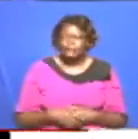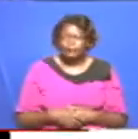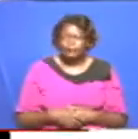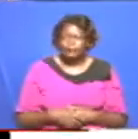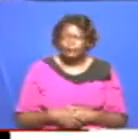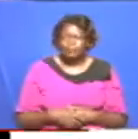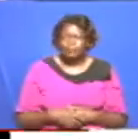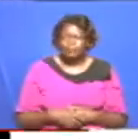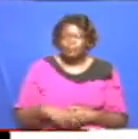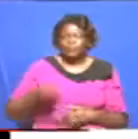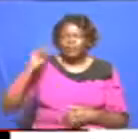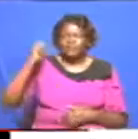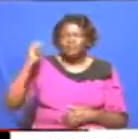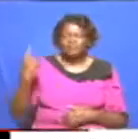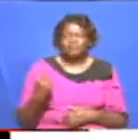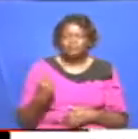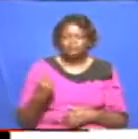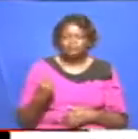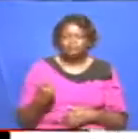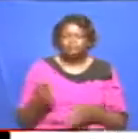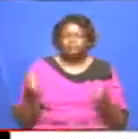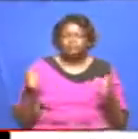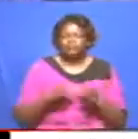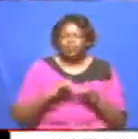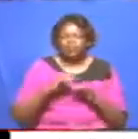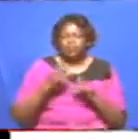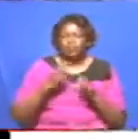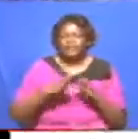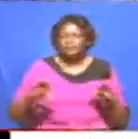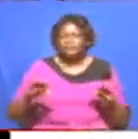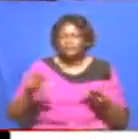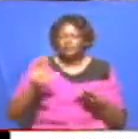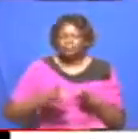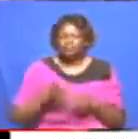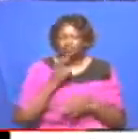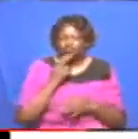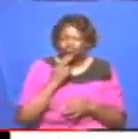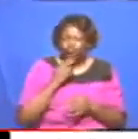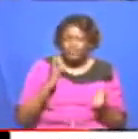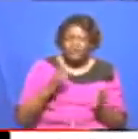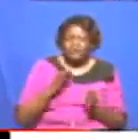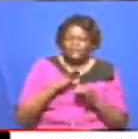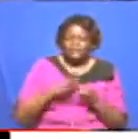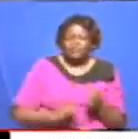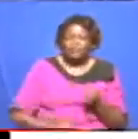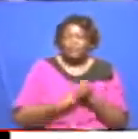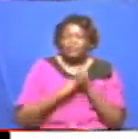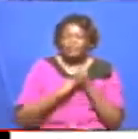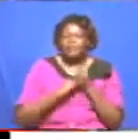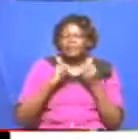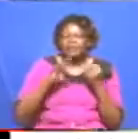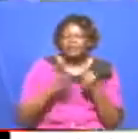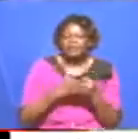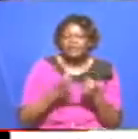The Kenya Kwanza Brigade was in Westlands constituency on Tuesday, wooing voters to support them in the August 9th